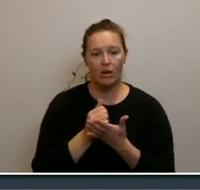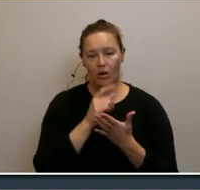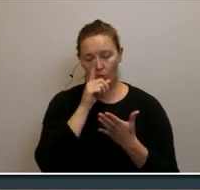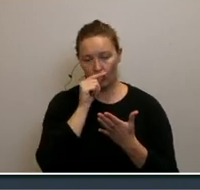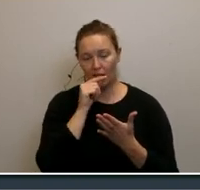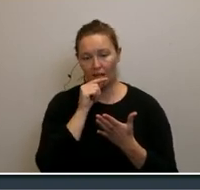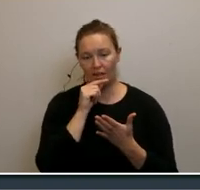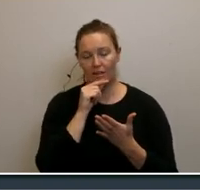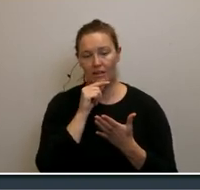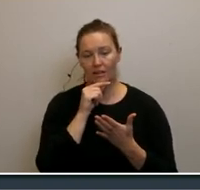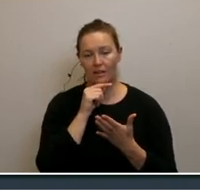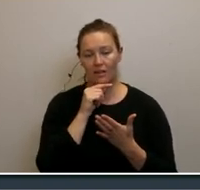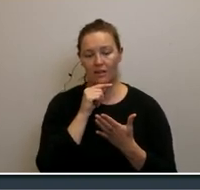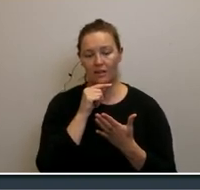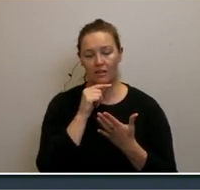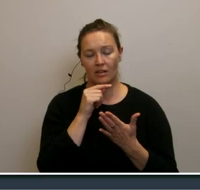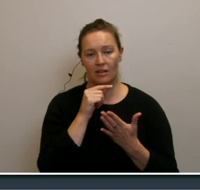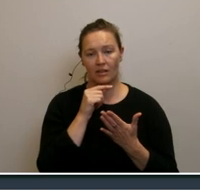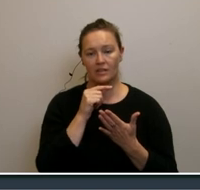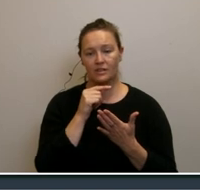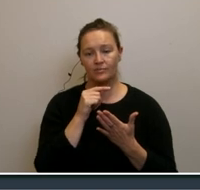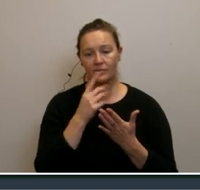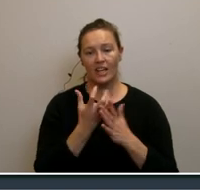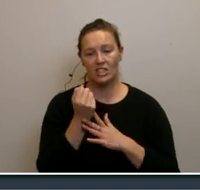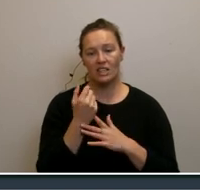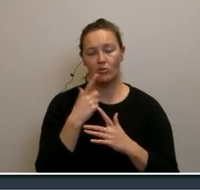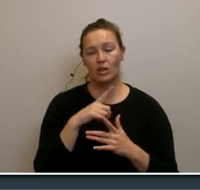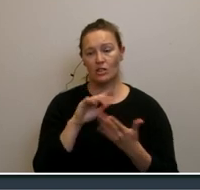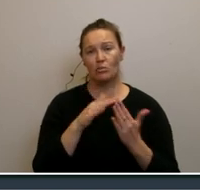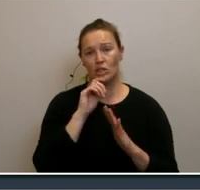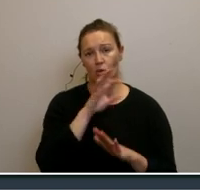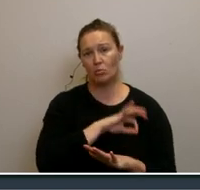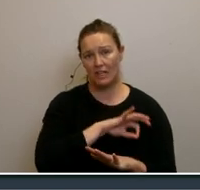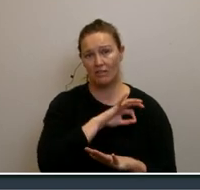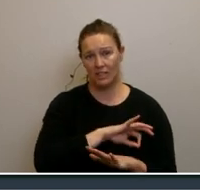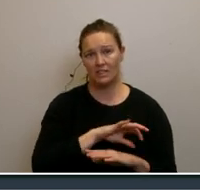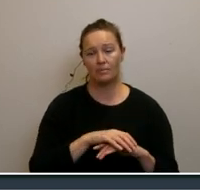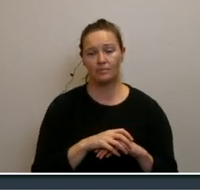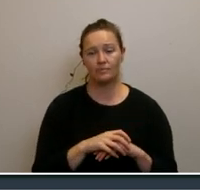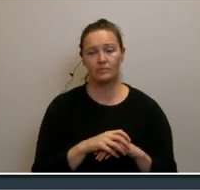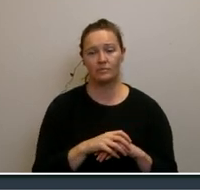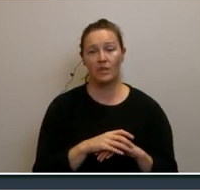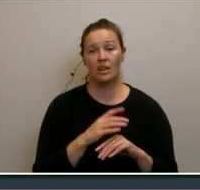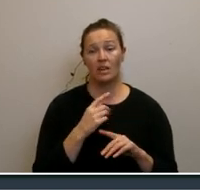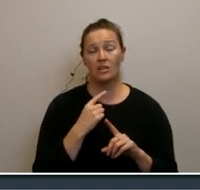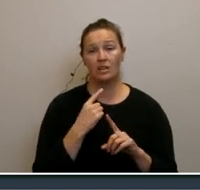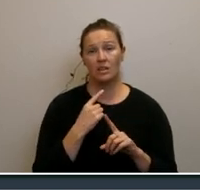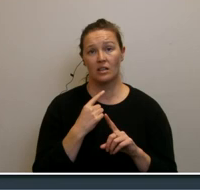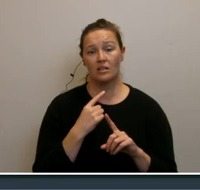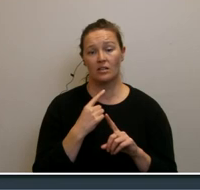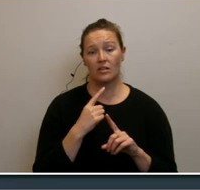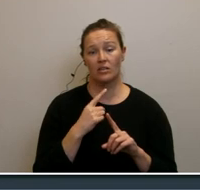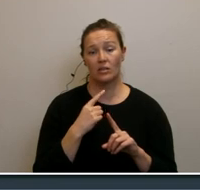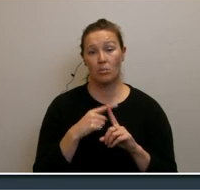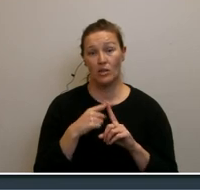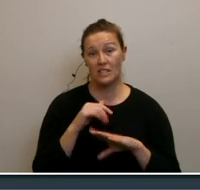package. The community benefits, remember RMA talks about effects plus also positive effects, things